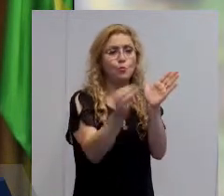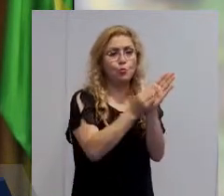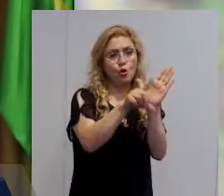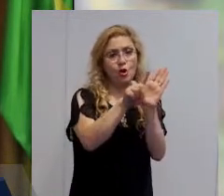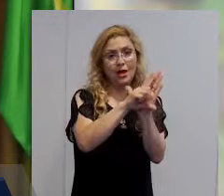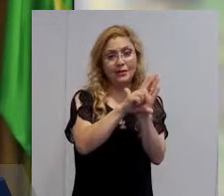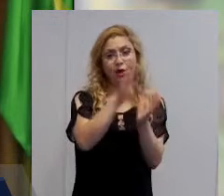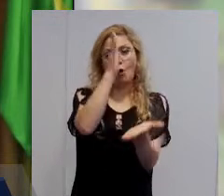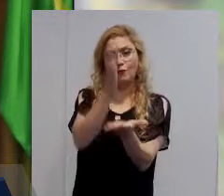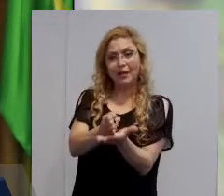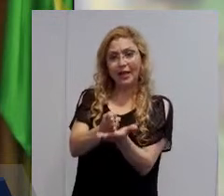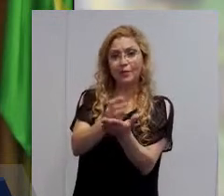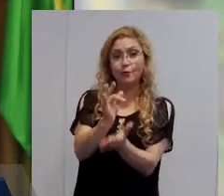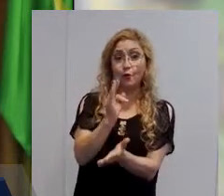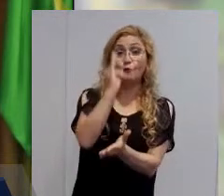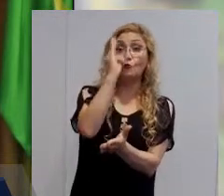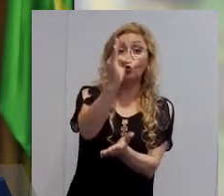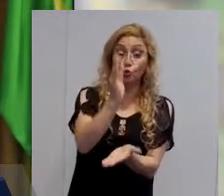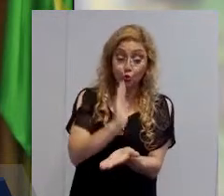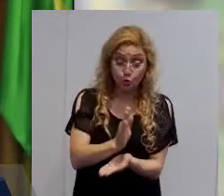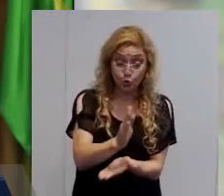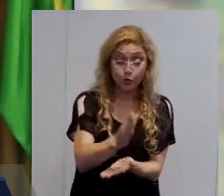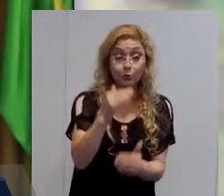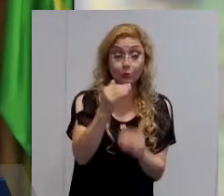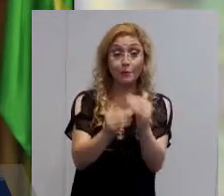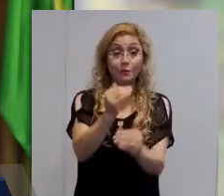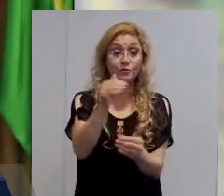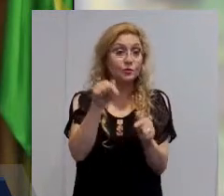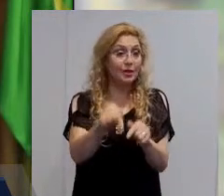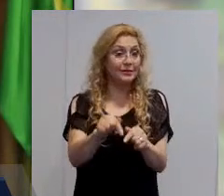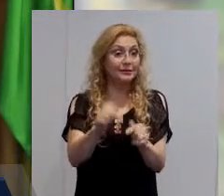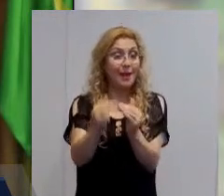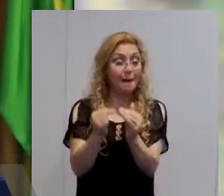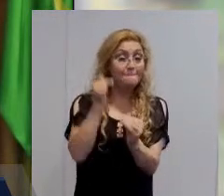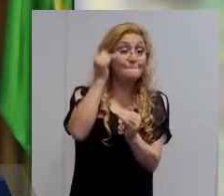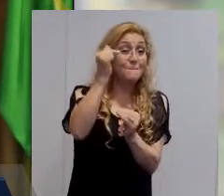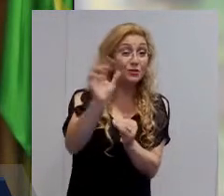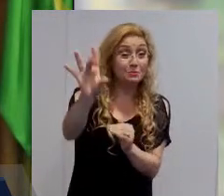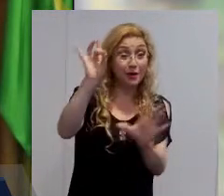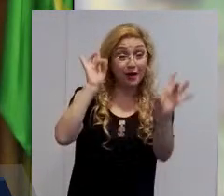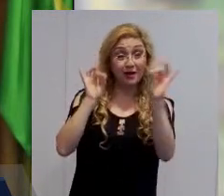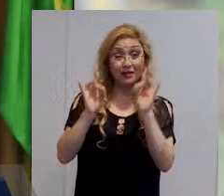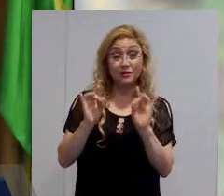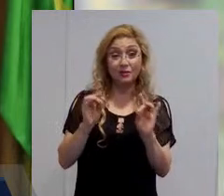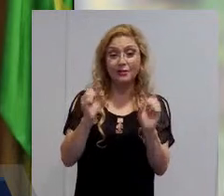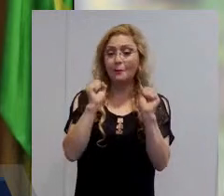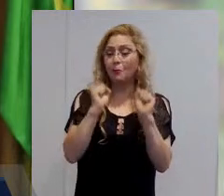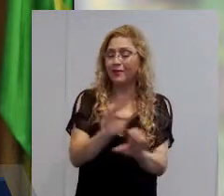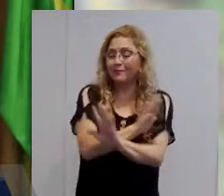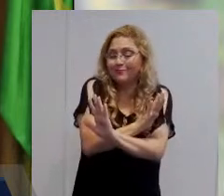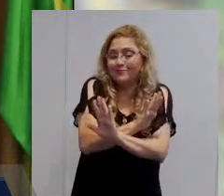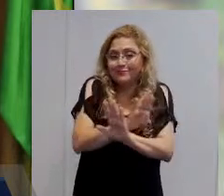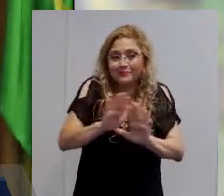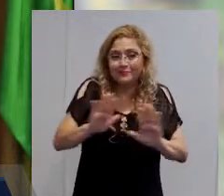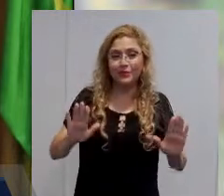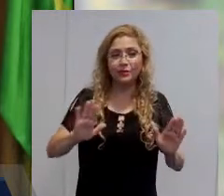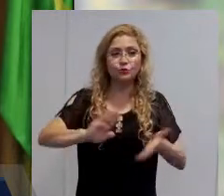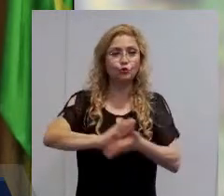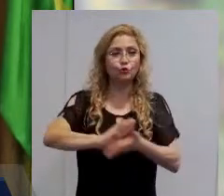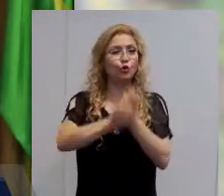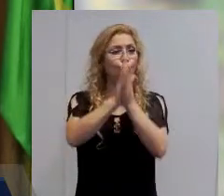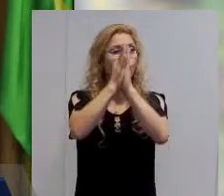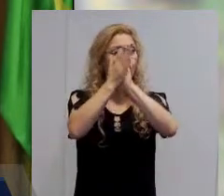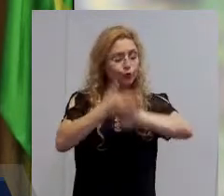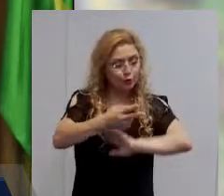reality. If we do not have laws, if we do not make it mandatory for everyone to do